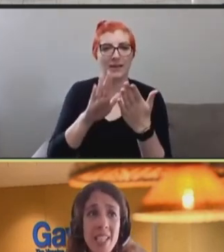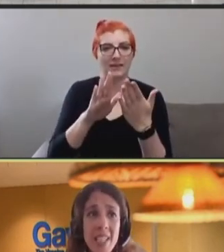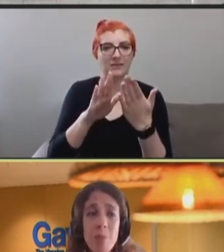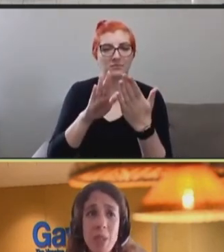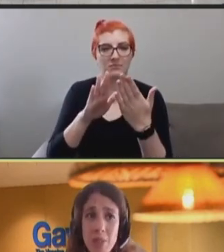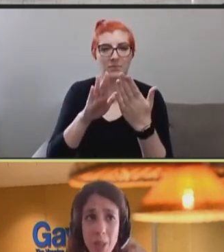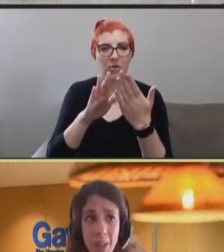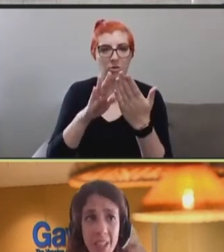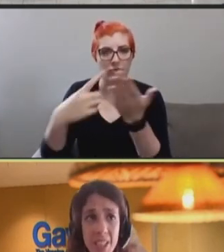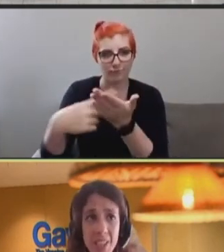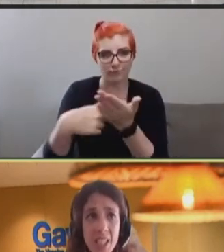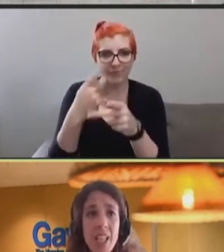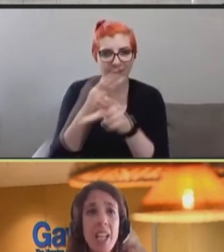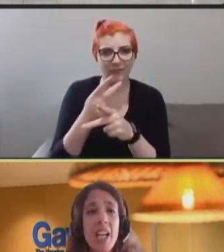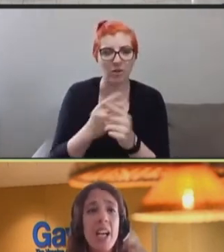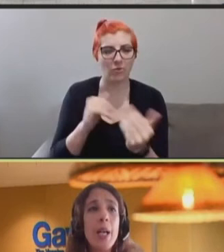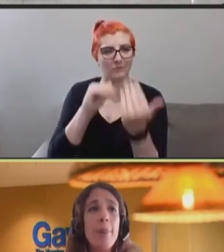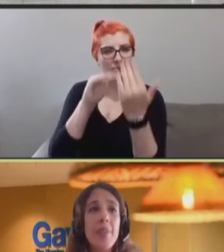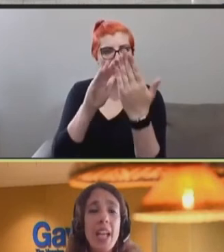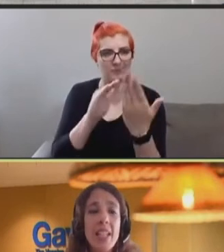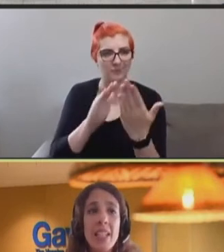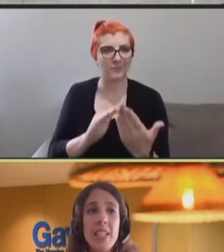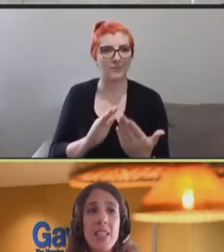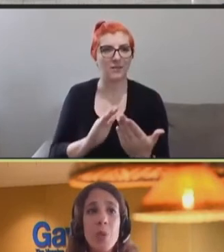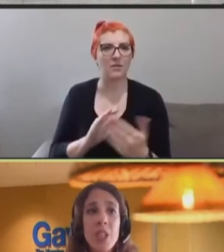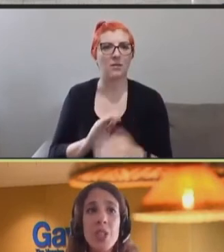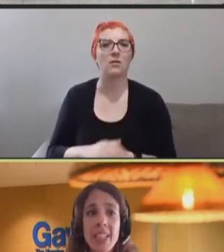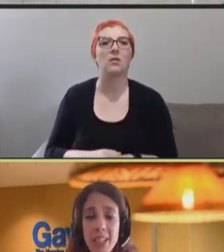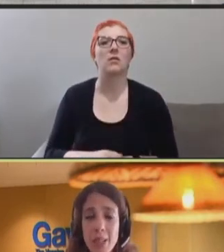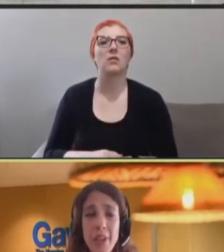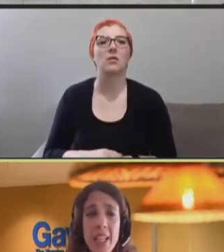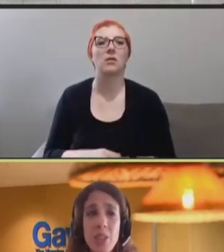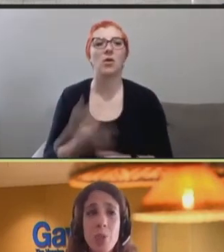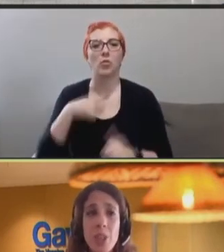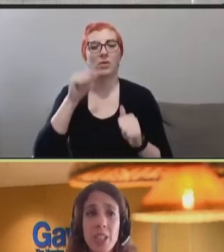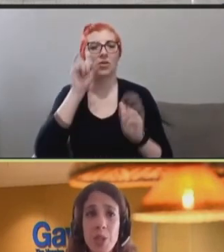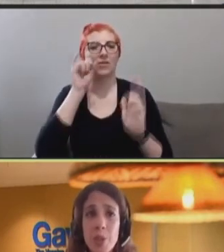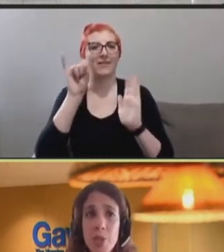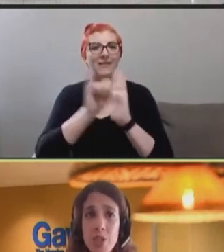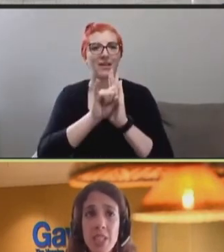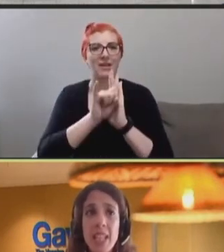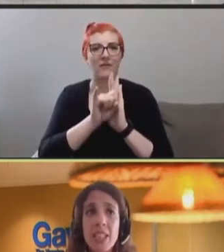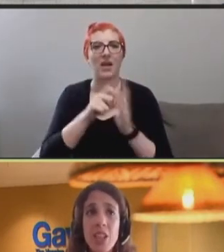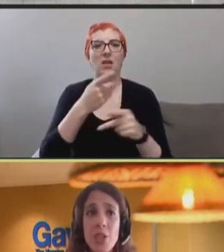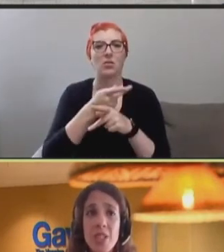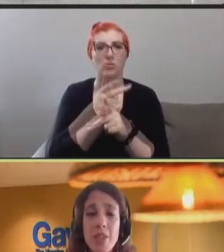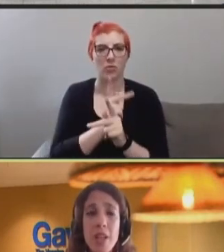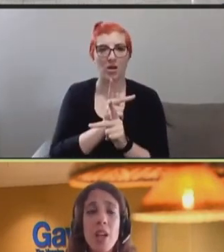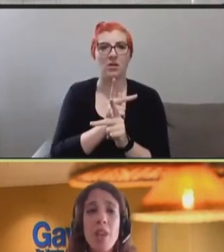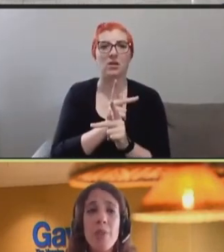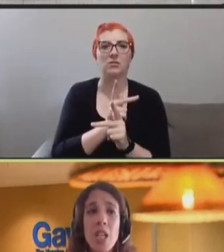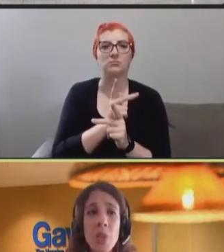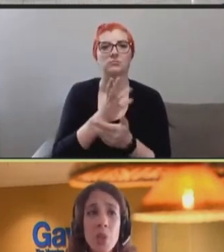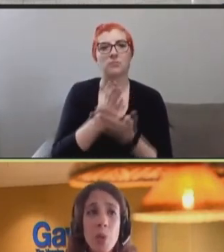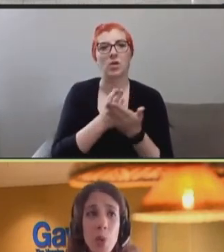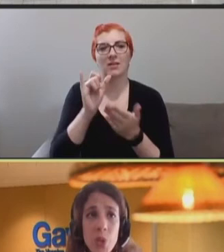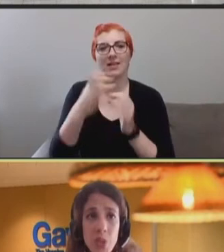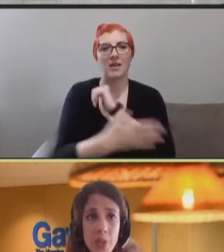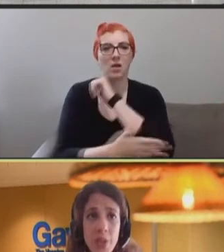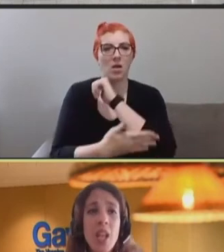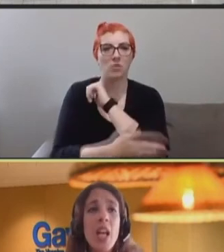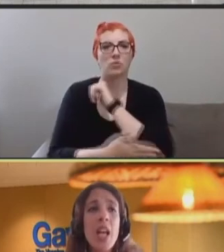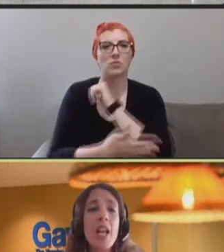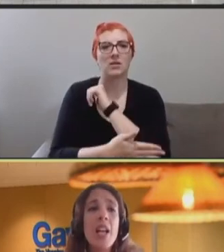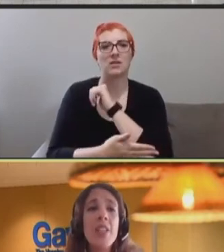and vaccine-specific barriers, and that we could identify the product attributes that countries value the